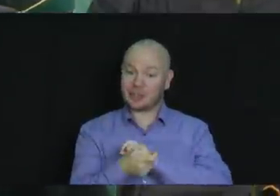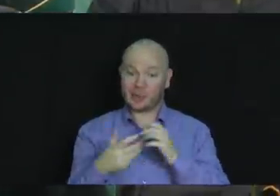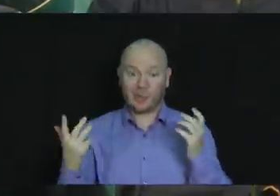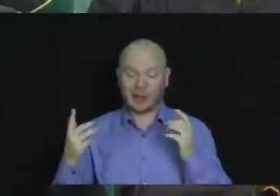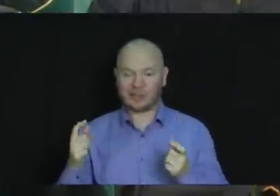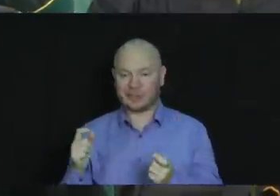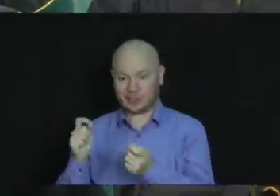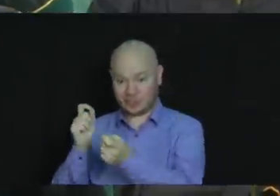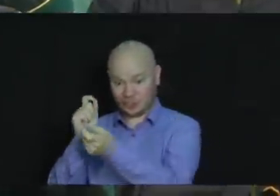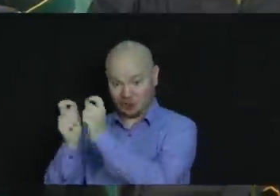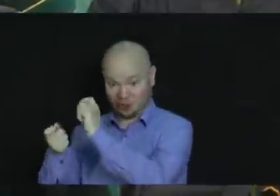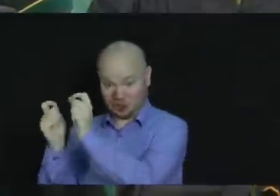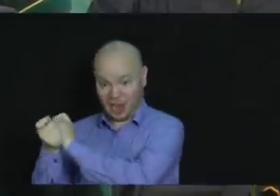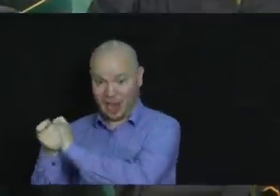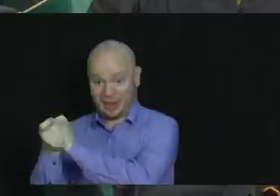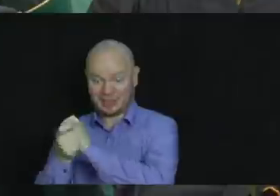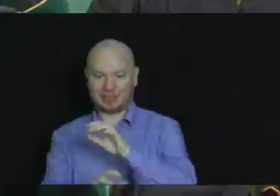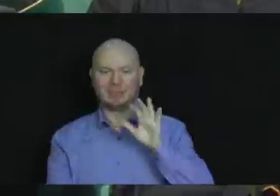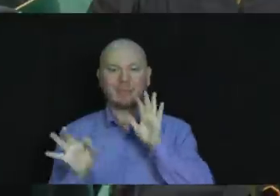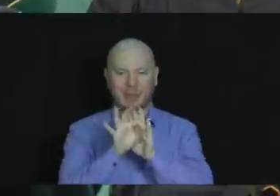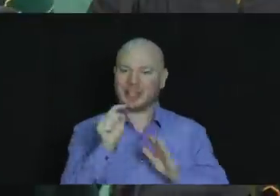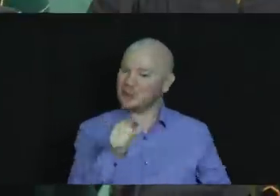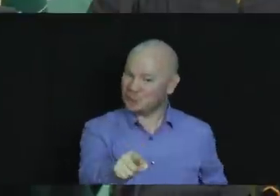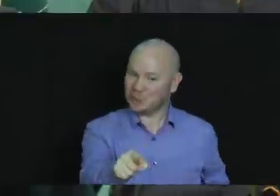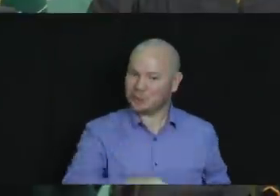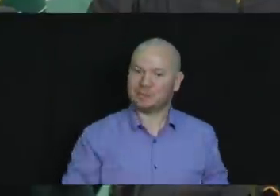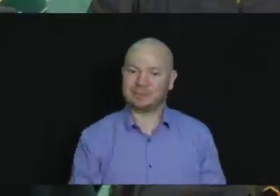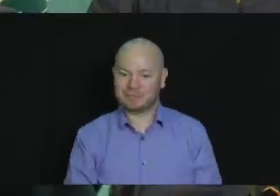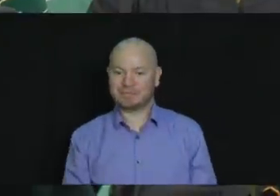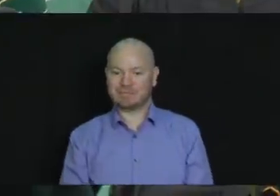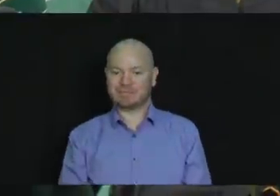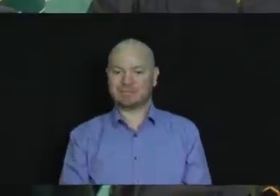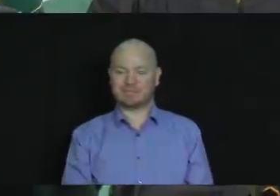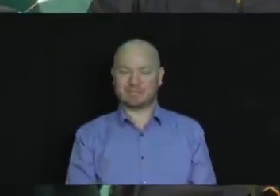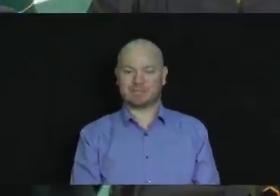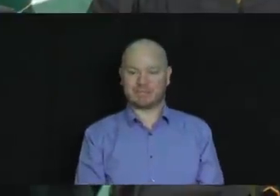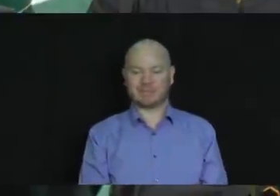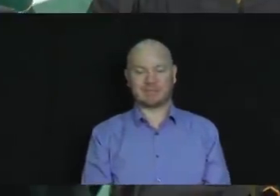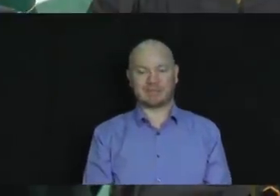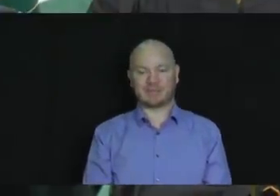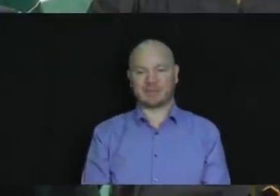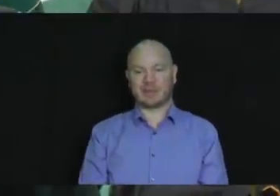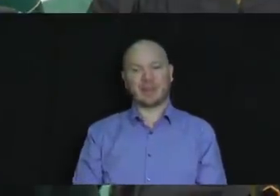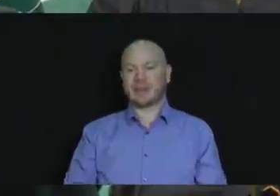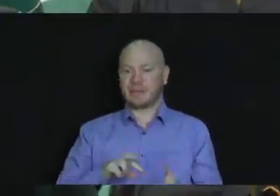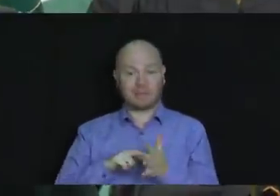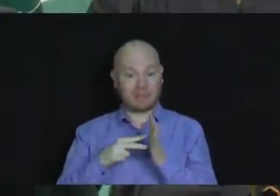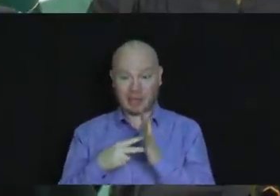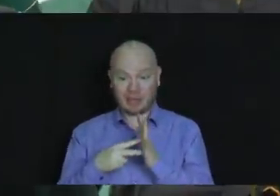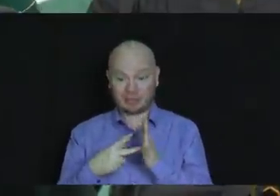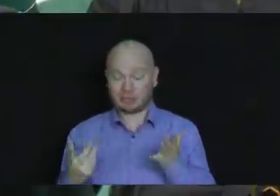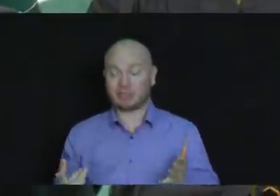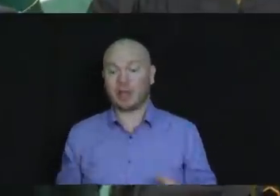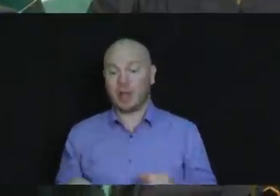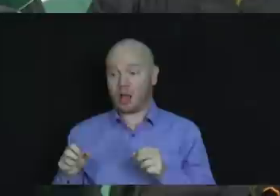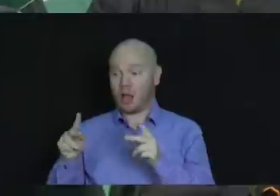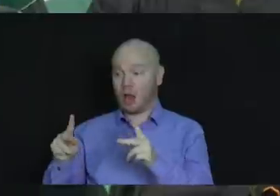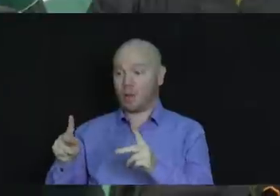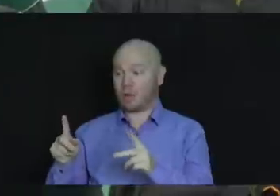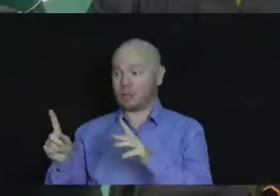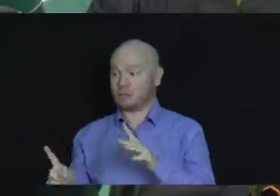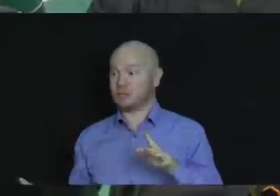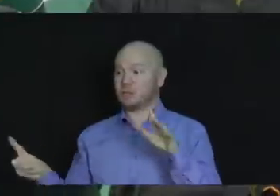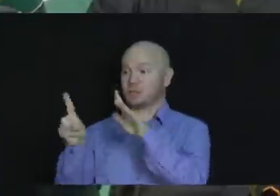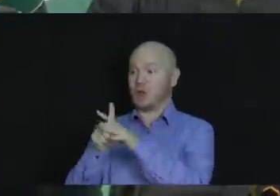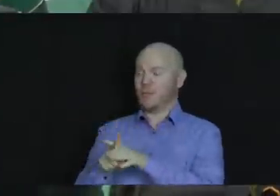you. This may be in the form of unexpected opportunities that present themselves with unmistakable